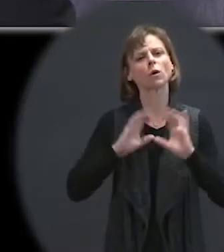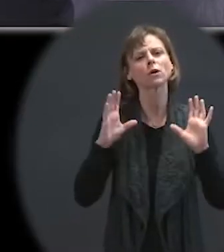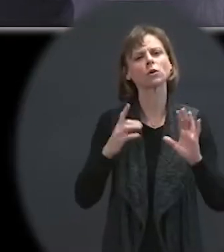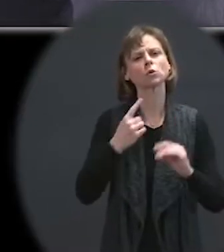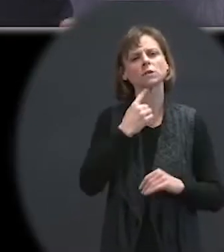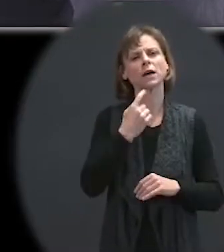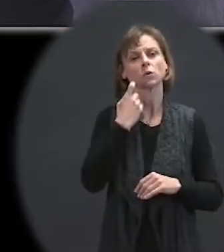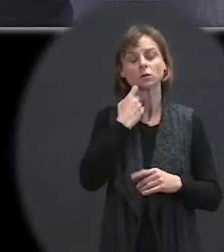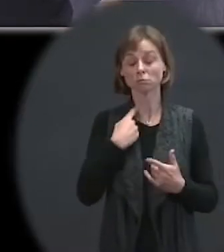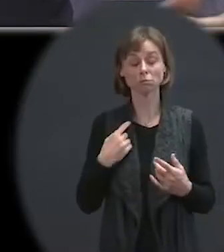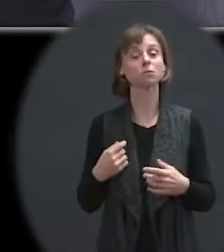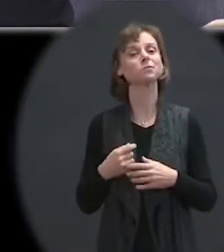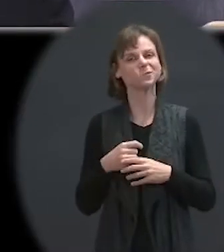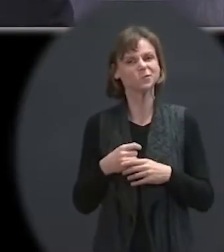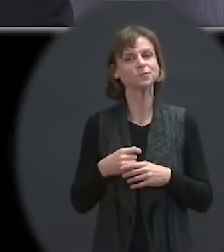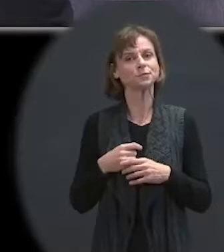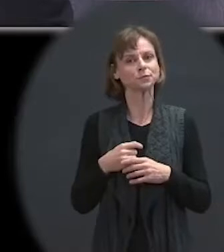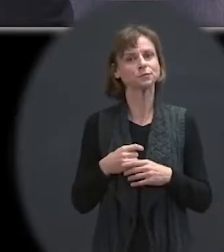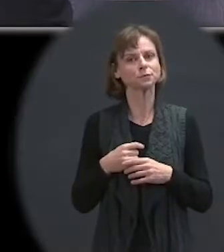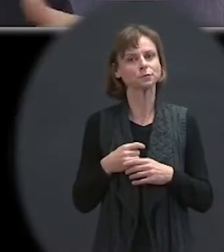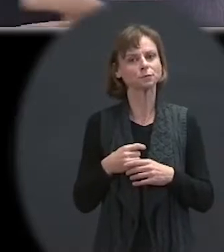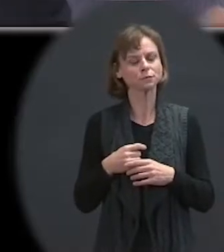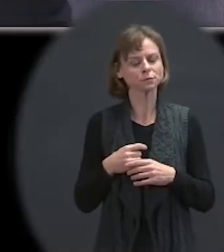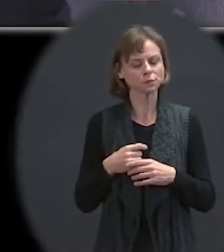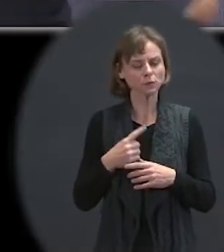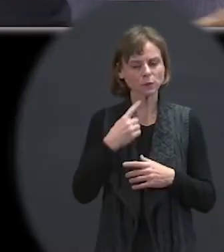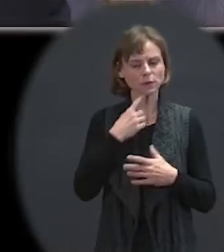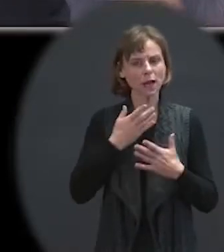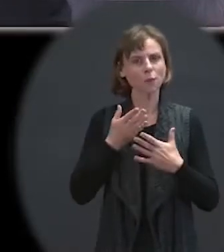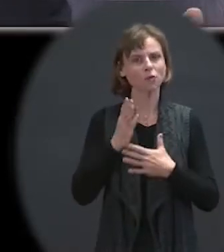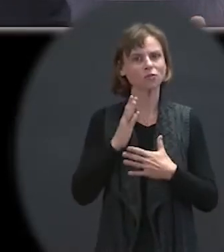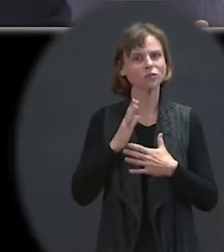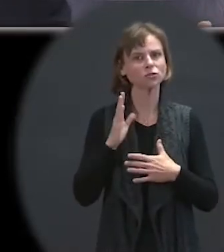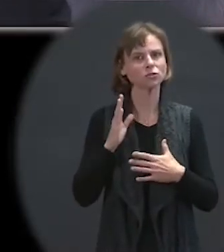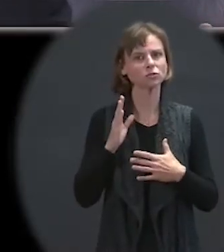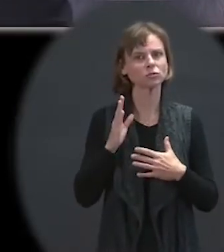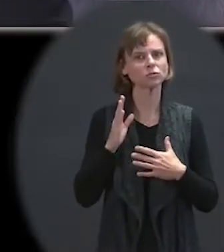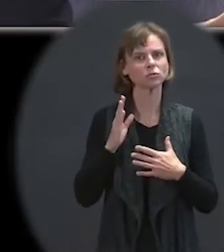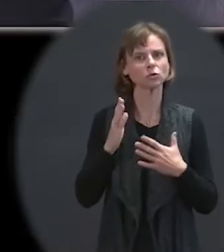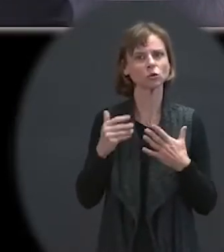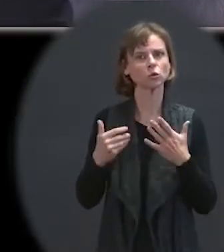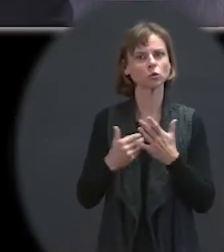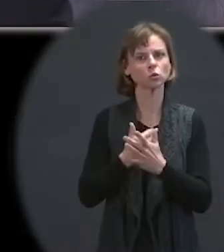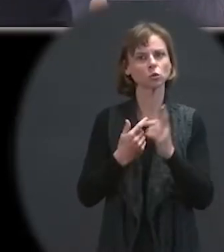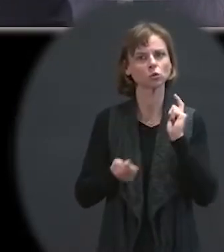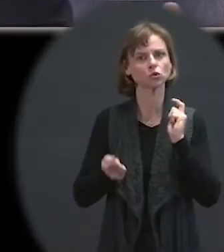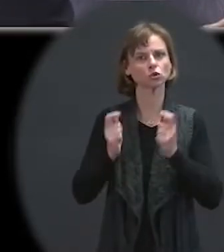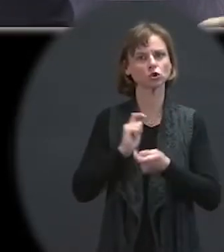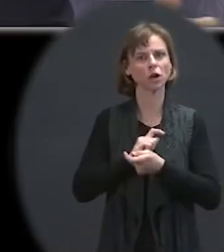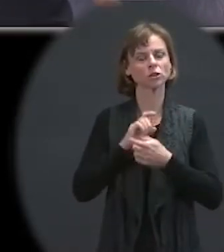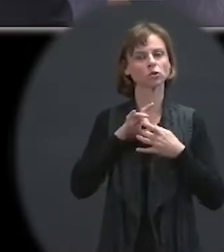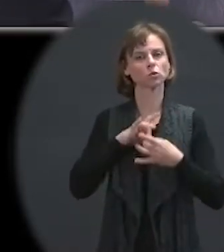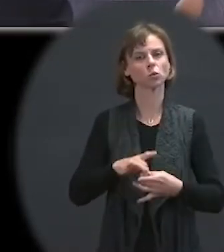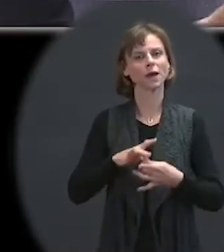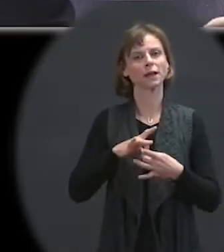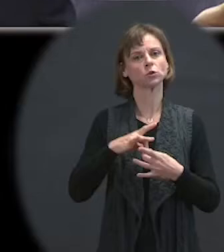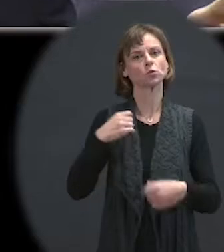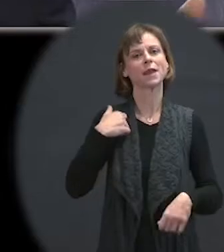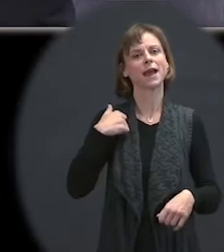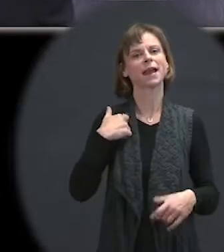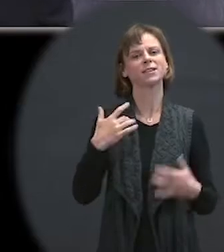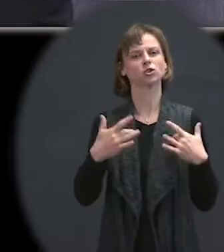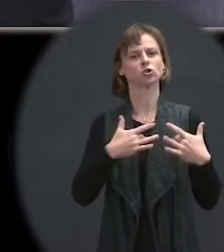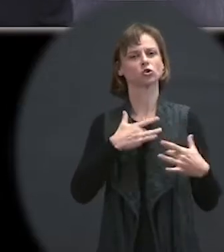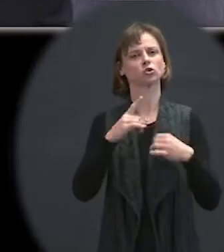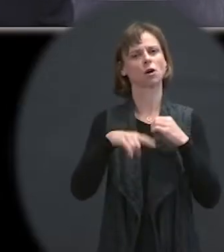day, okay, which is on the Buy American provisions. You had said there's essentially no changes. and the Canadians had raised concerns about